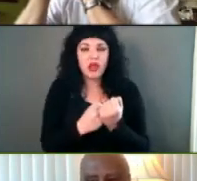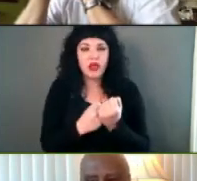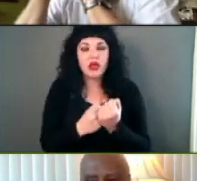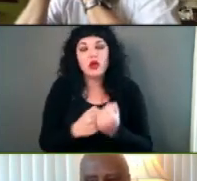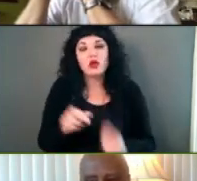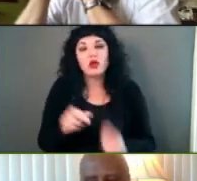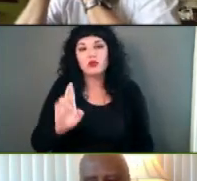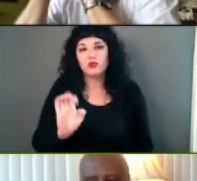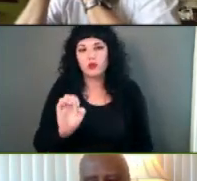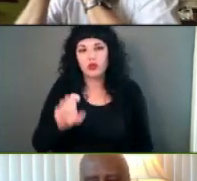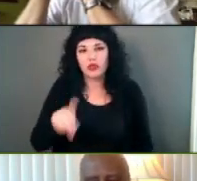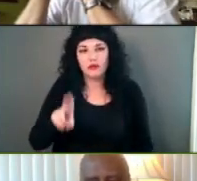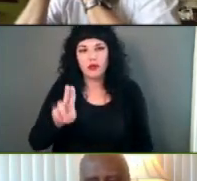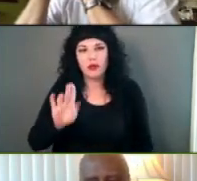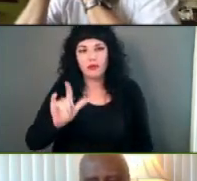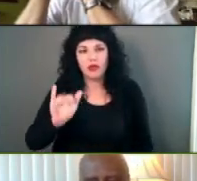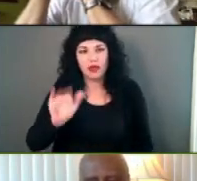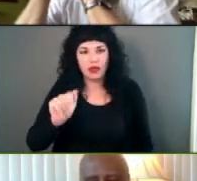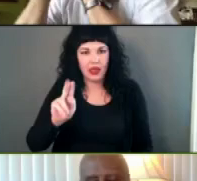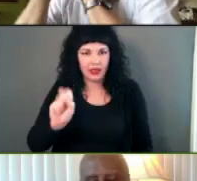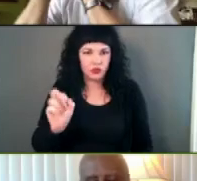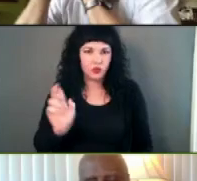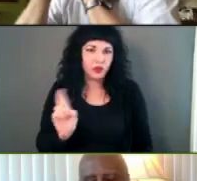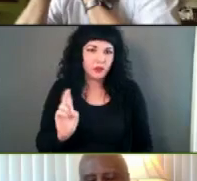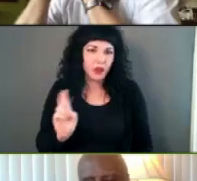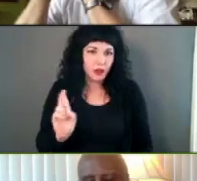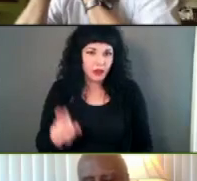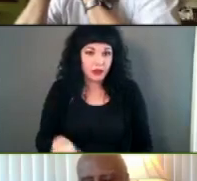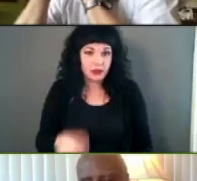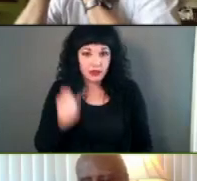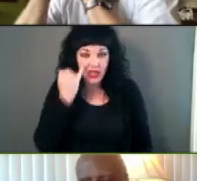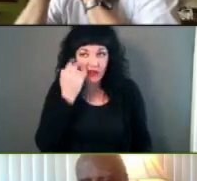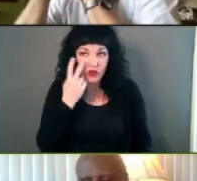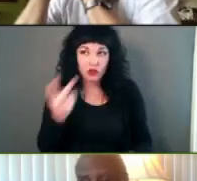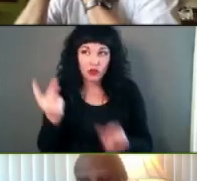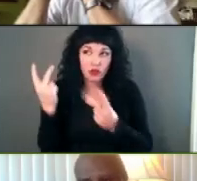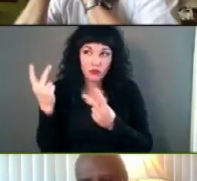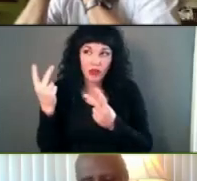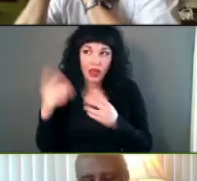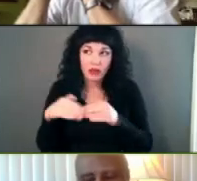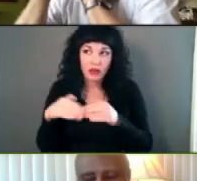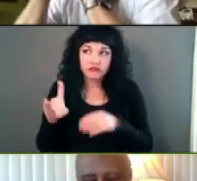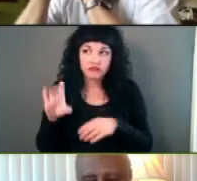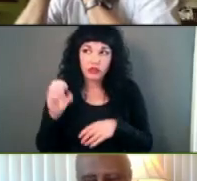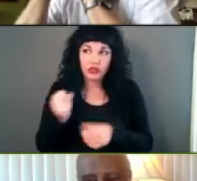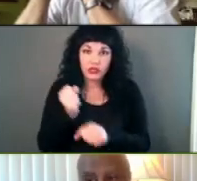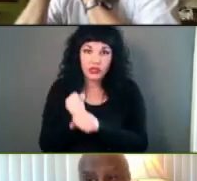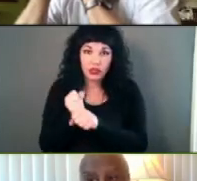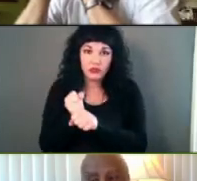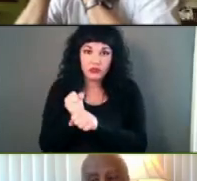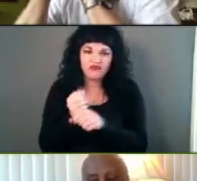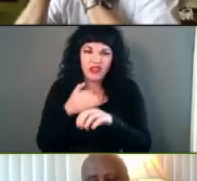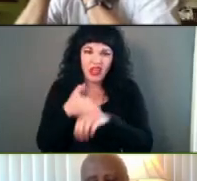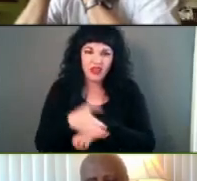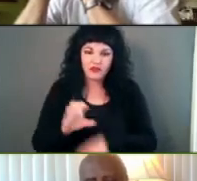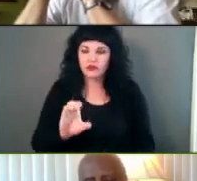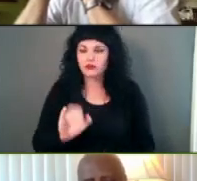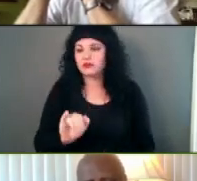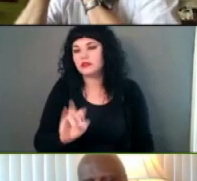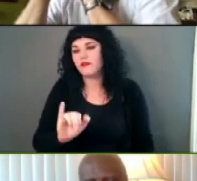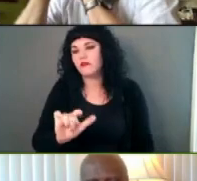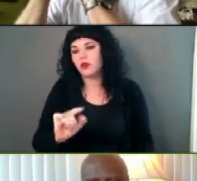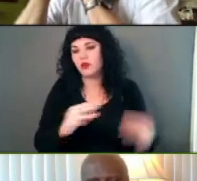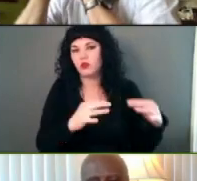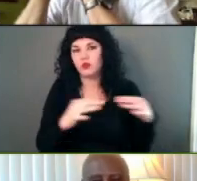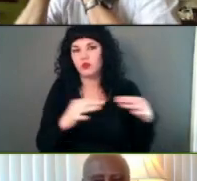when right after the Civil War, they were very much there weren't that many police unions, but policemen